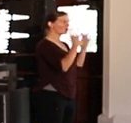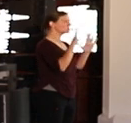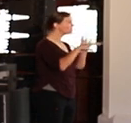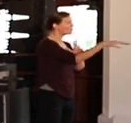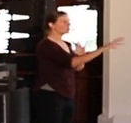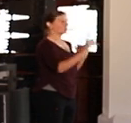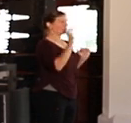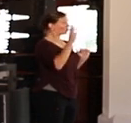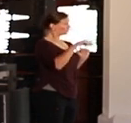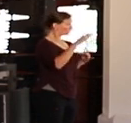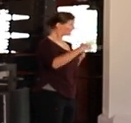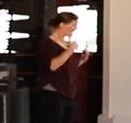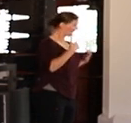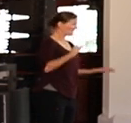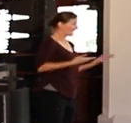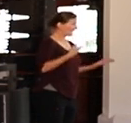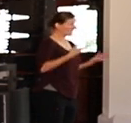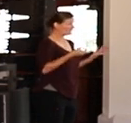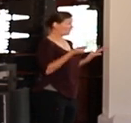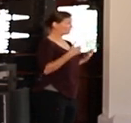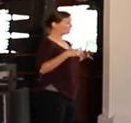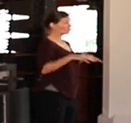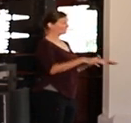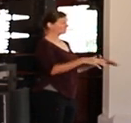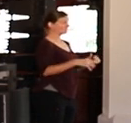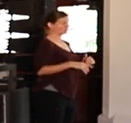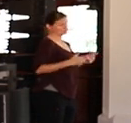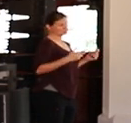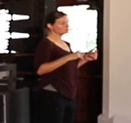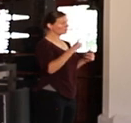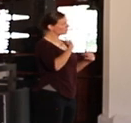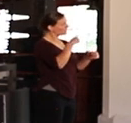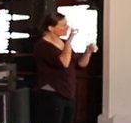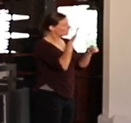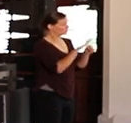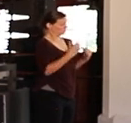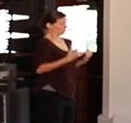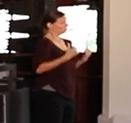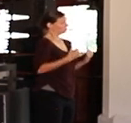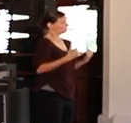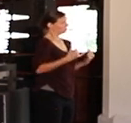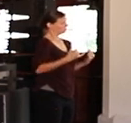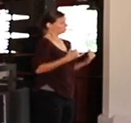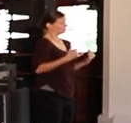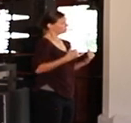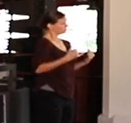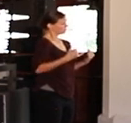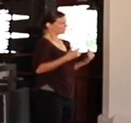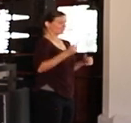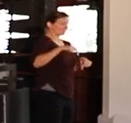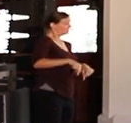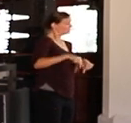You're excited, maybe even a little nervous. But I assure you, at this very moment, you made the